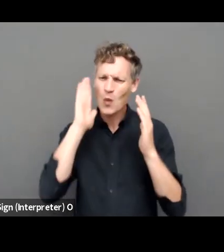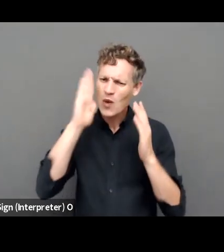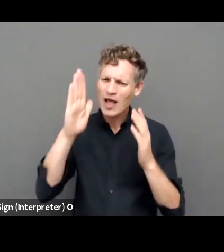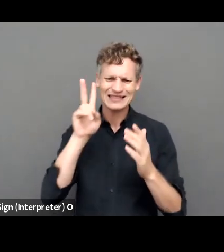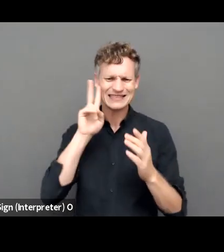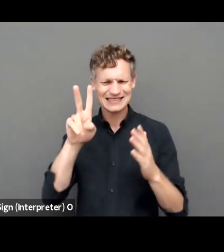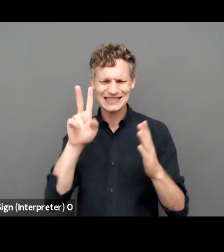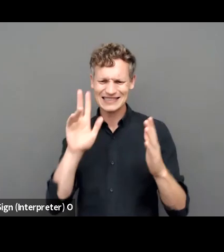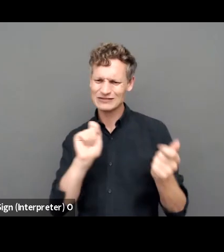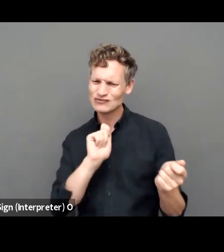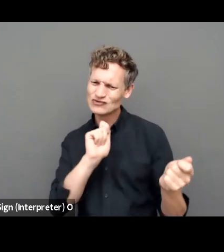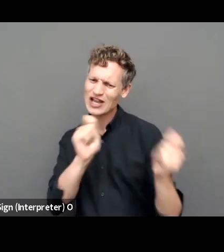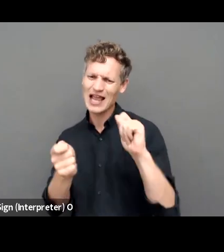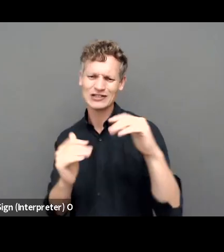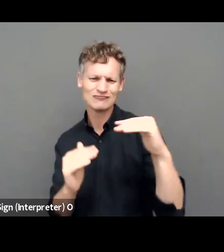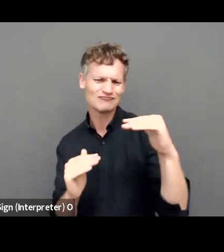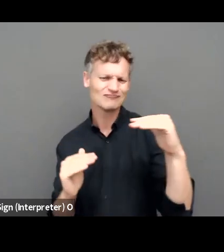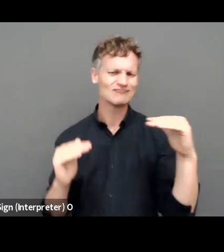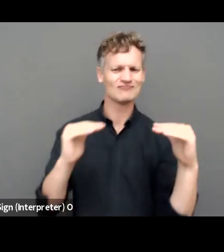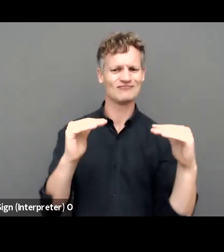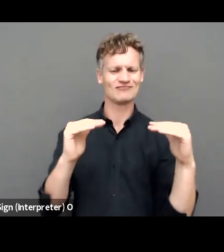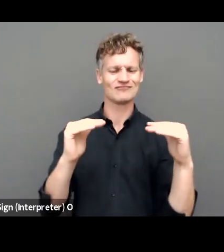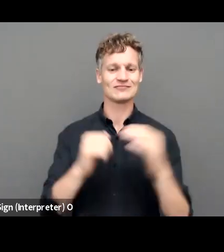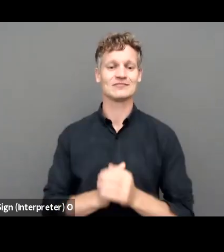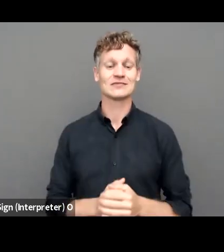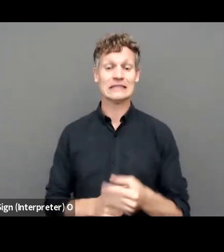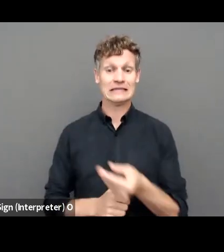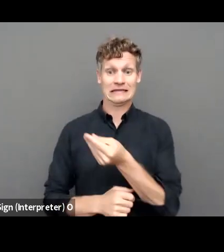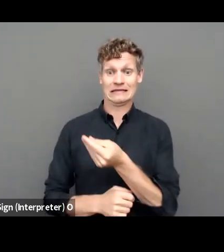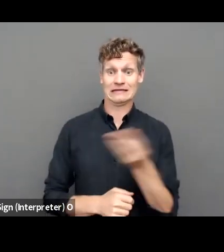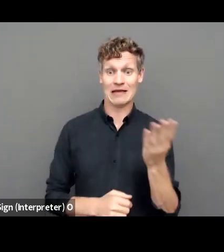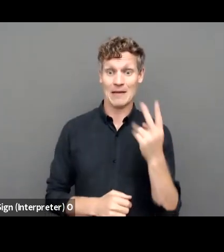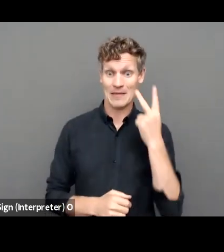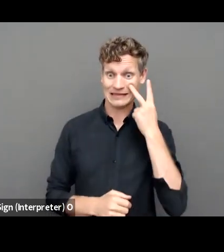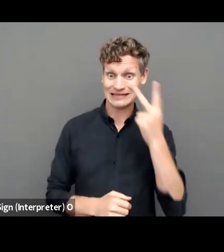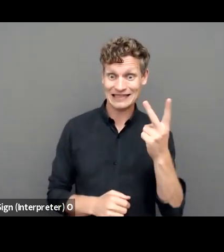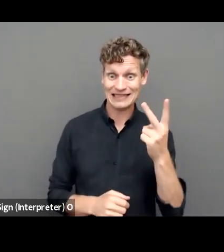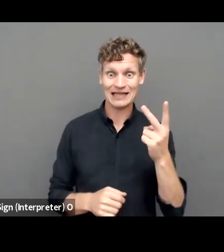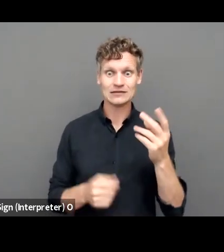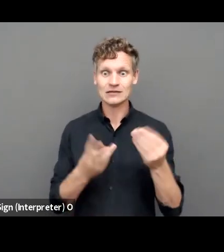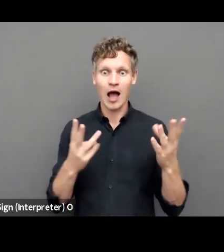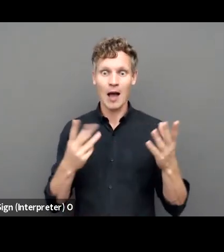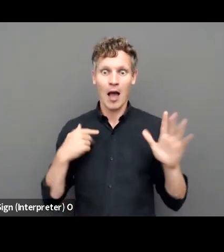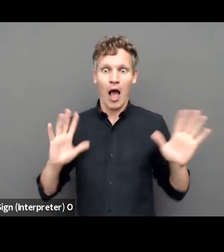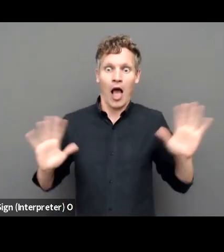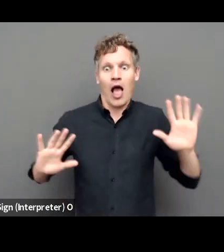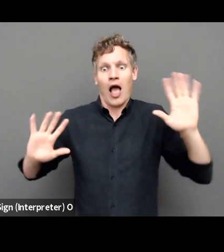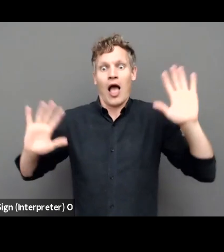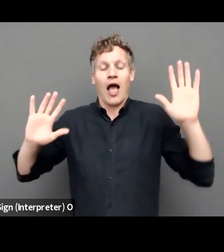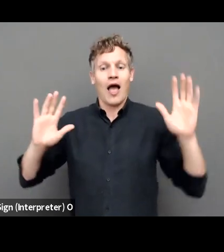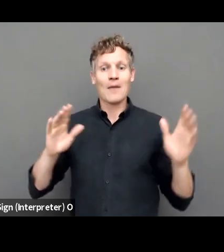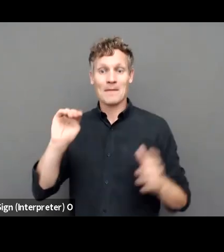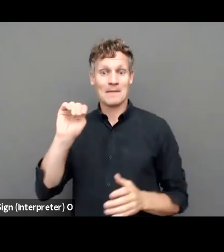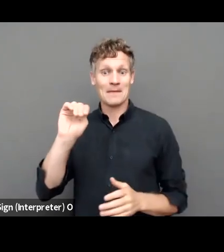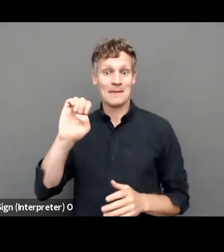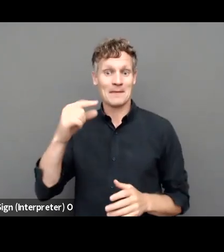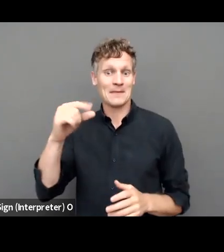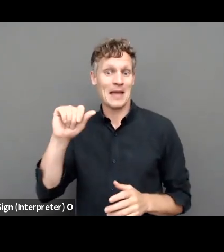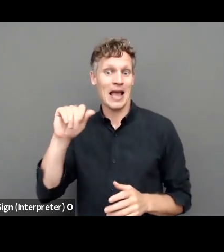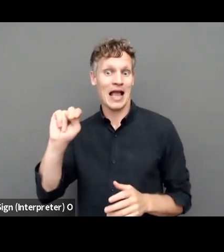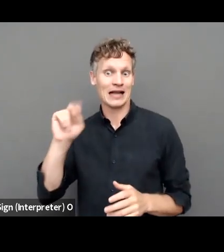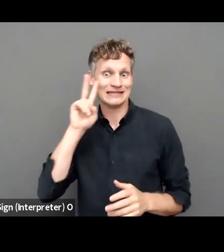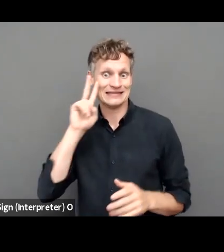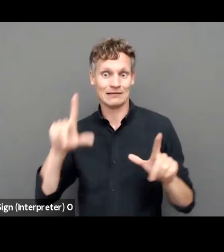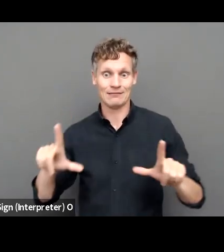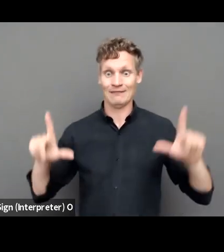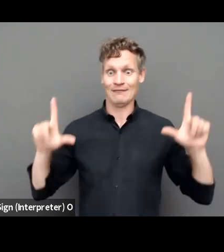some fan moments. Ellen Walker saying, oh my gosh, Megan is on. So much respect. So I'm so sorry for this